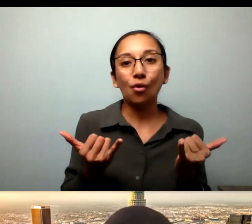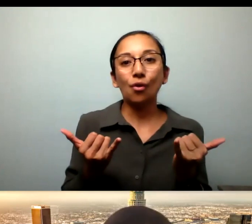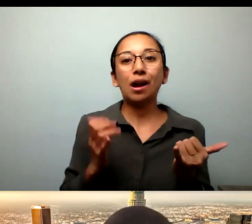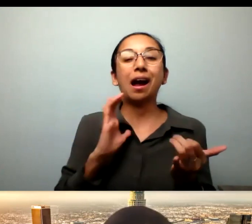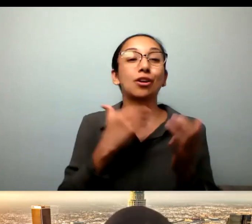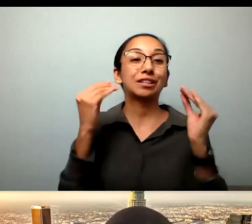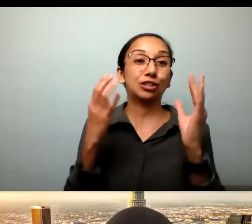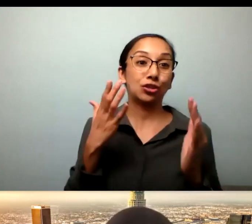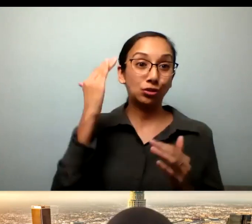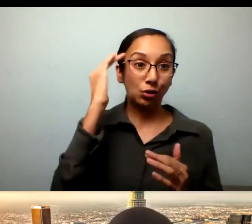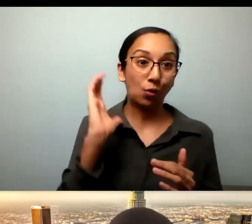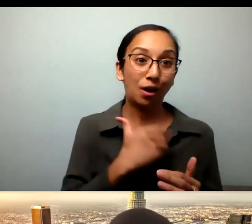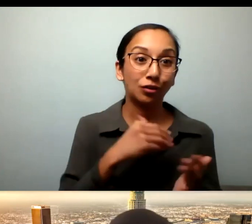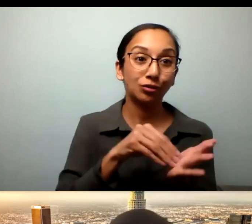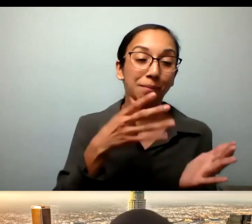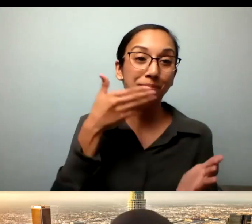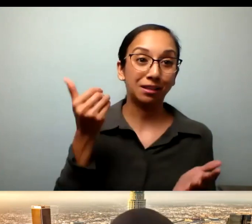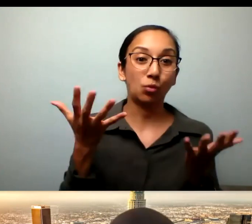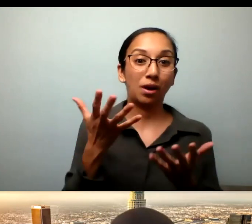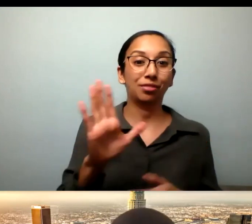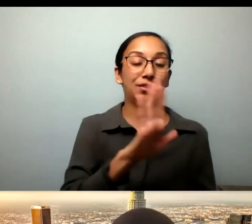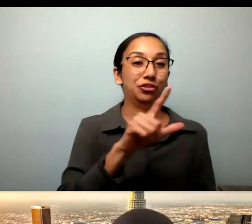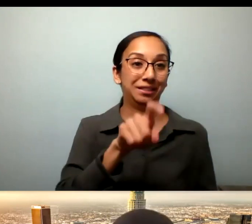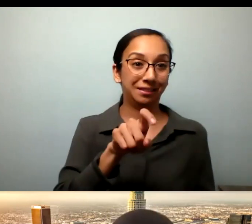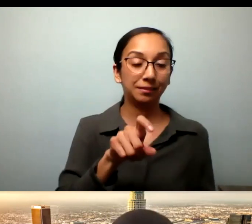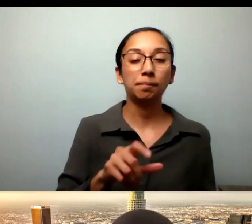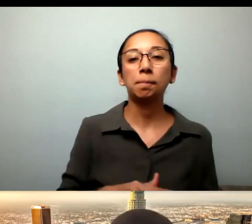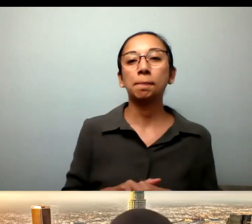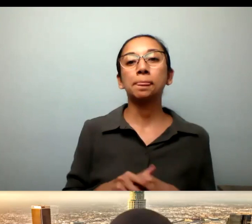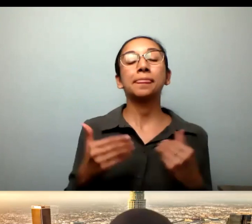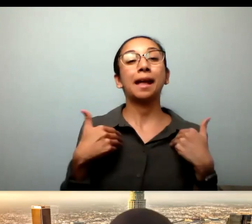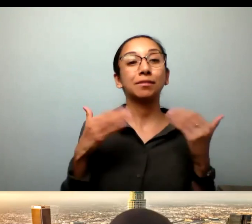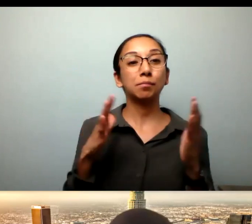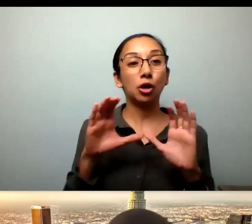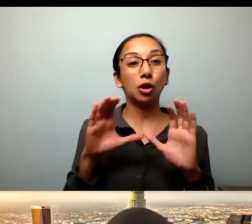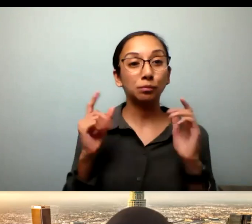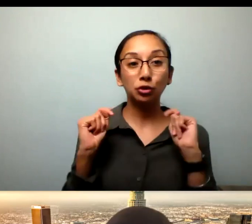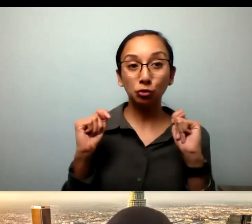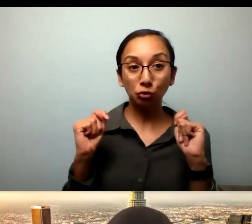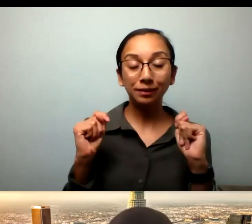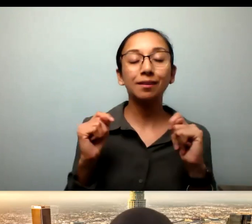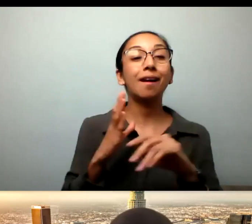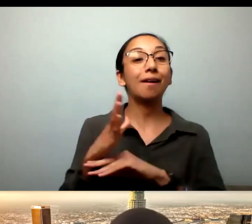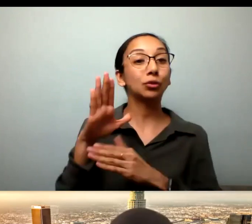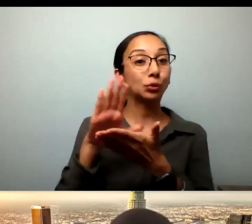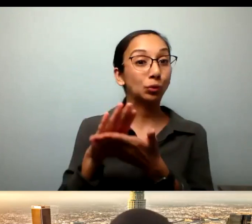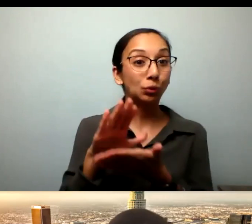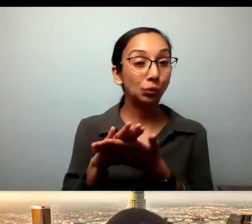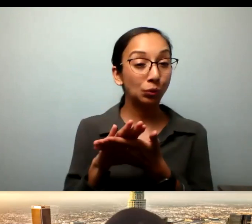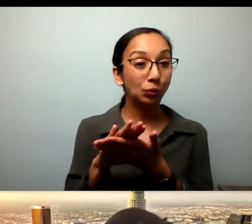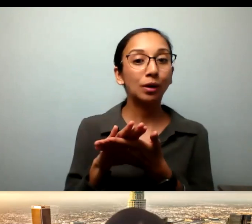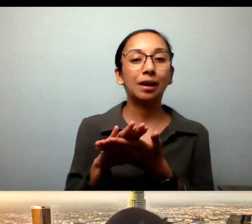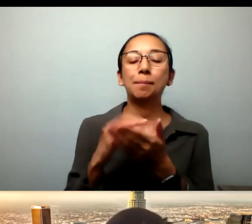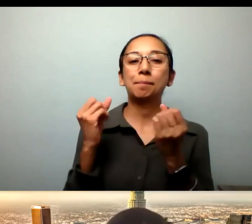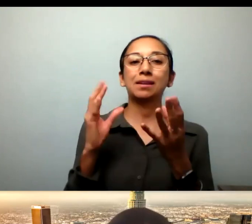best in terms of what their needs are. We also have, so there's small group tutoring after school. Again, at many of